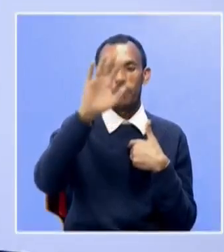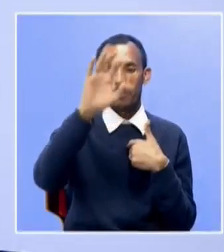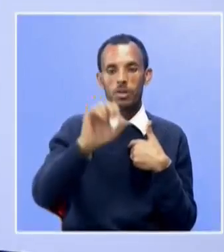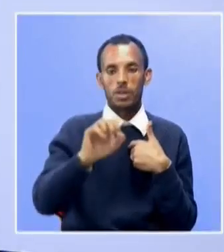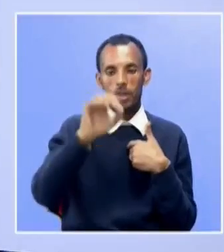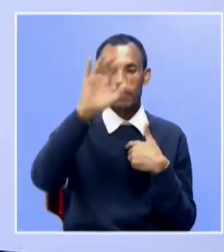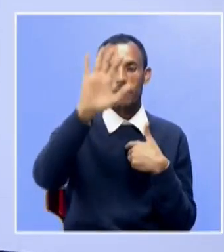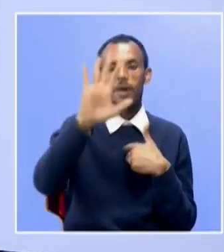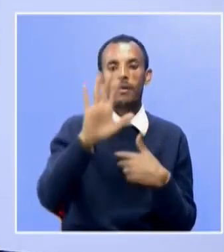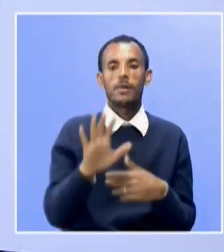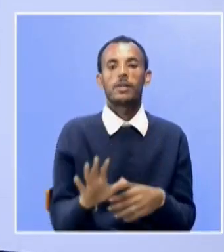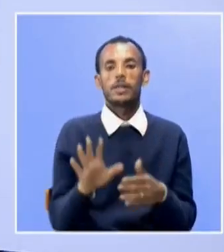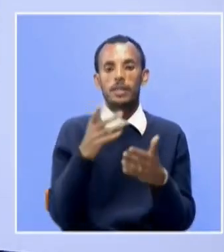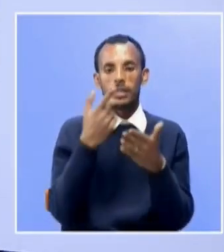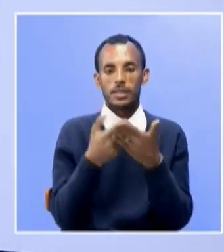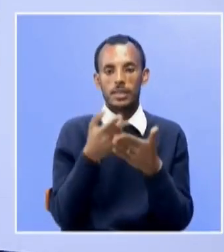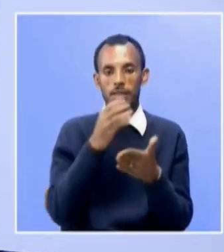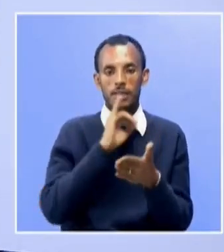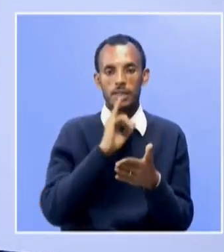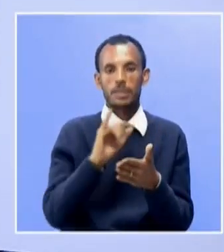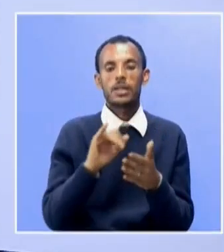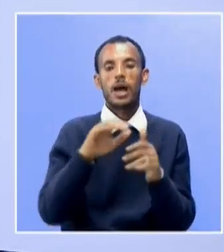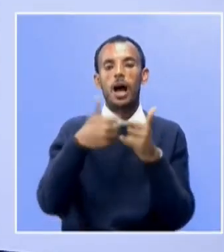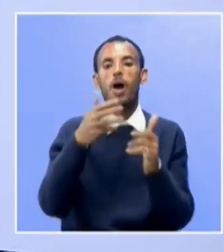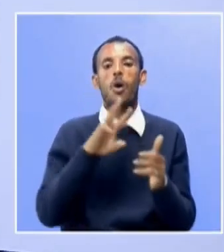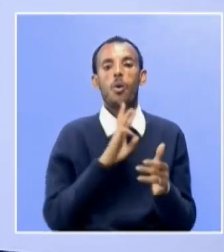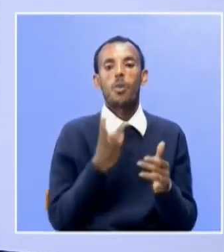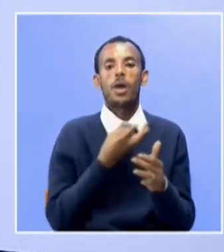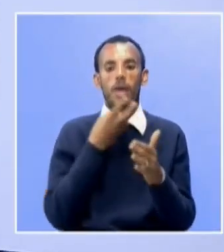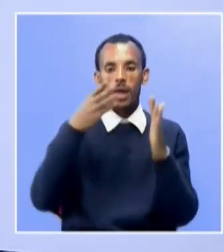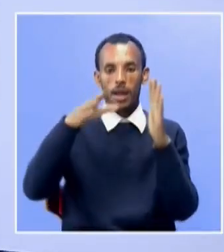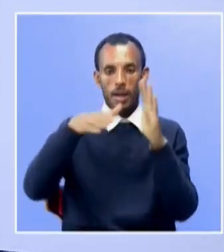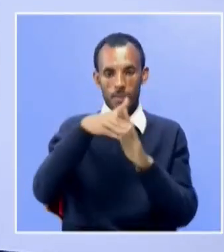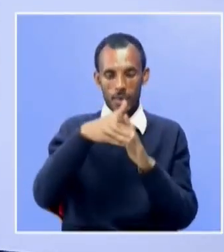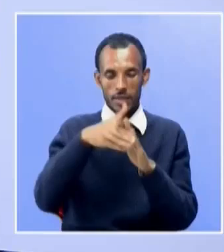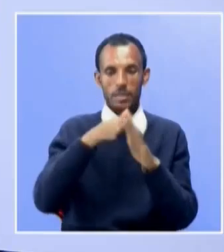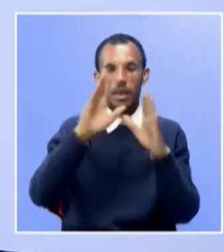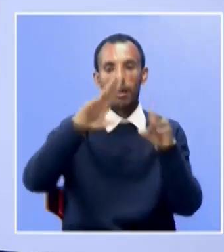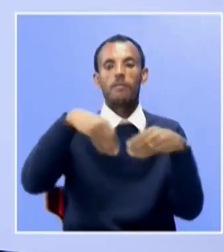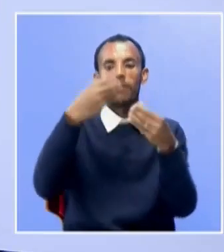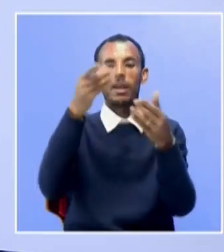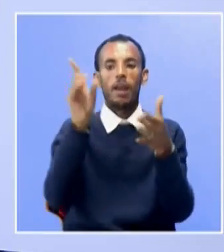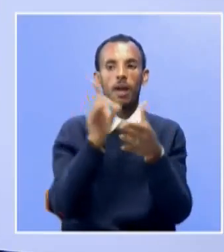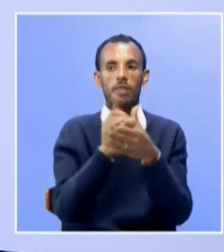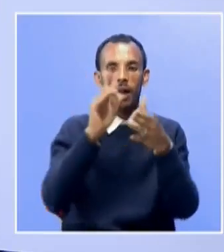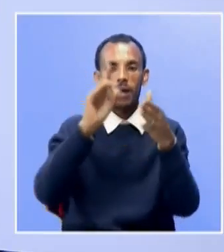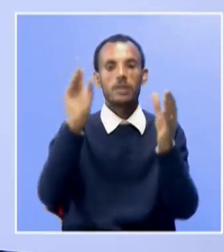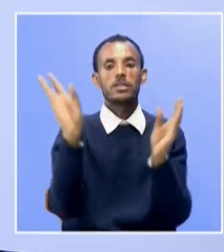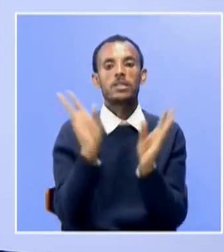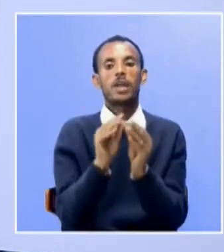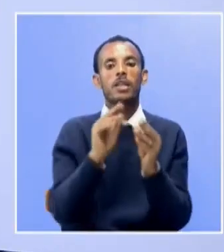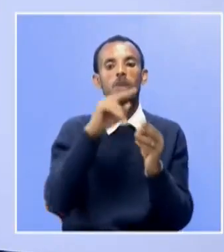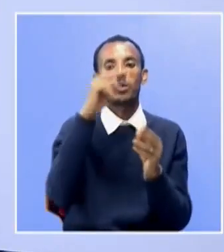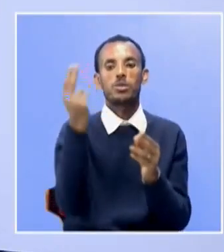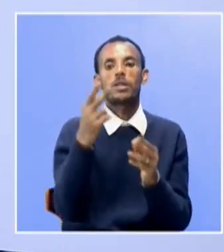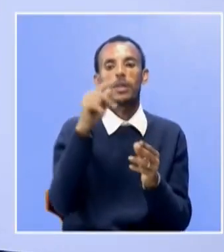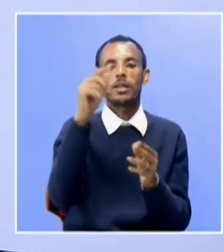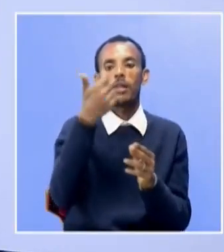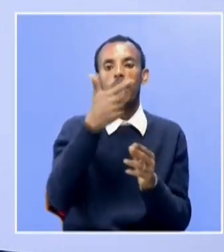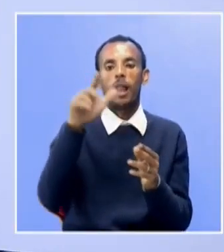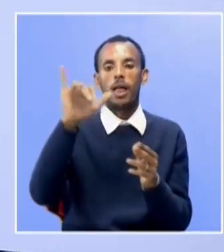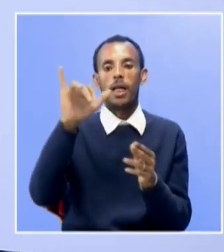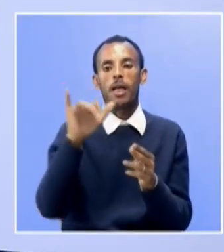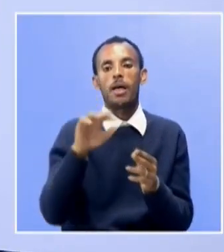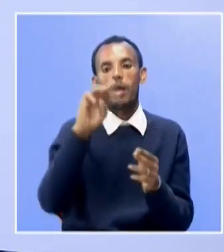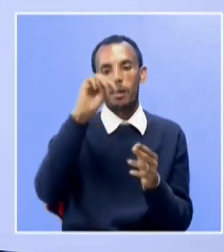545. So this is how we represent a given data set using tally marks. That's it.